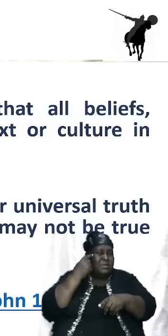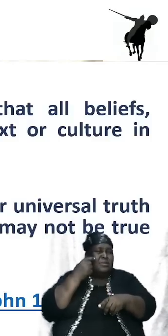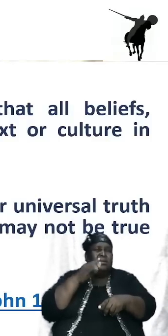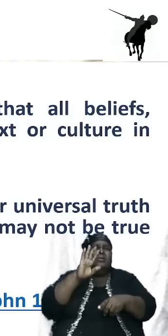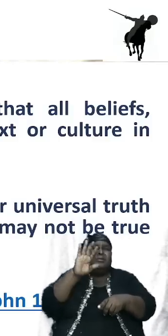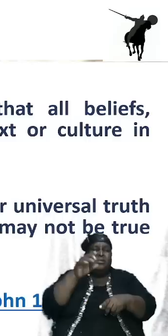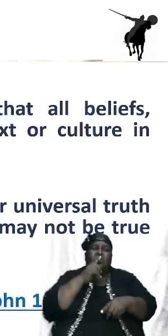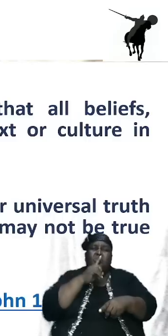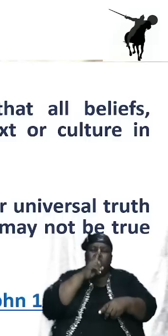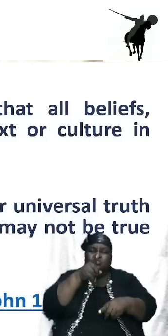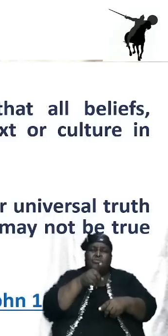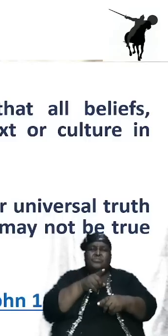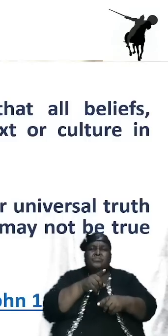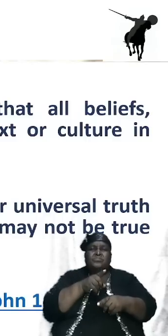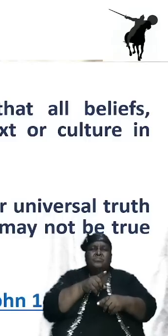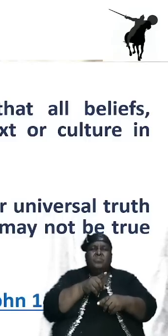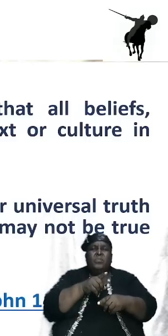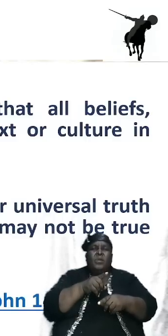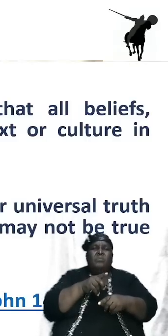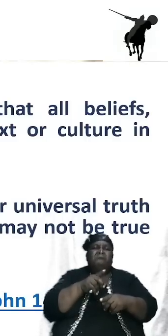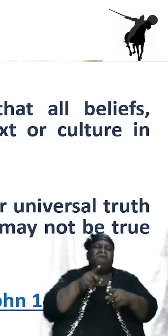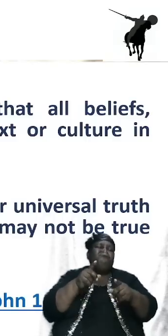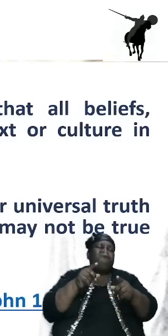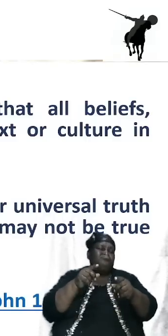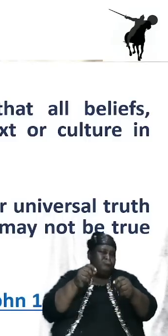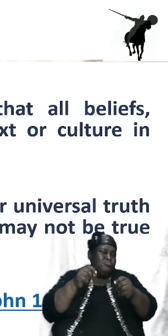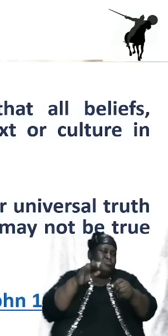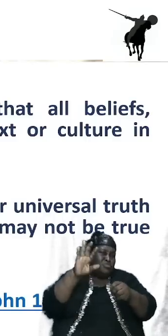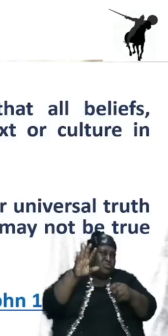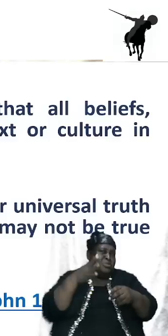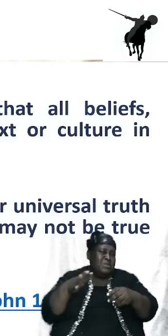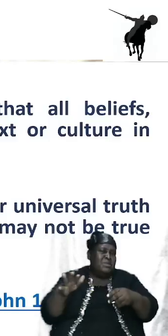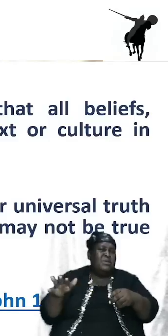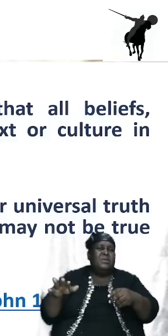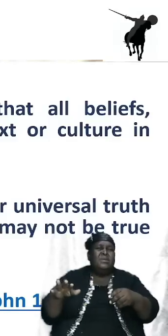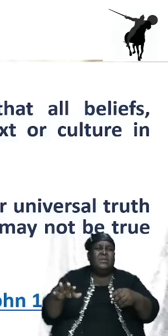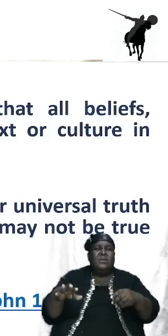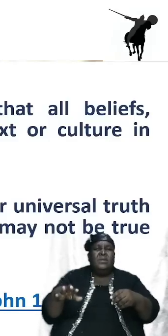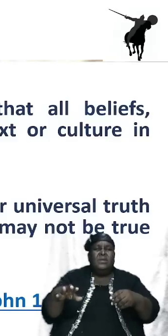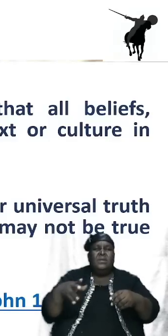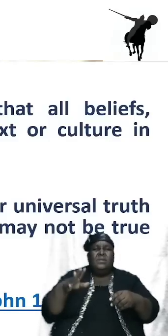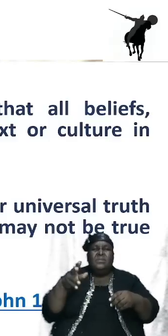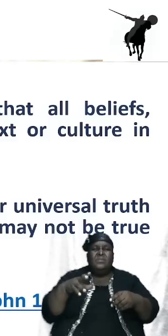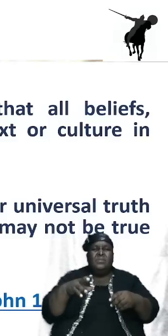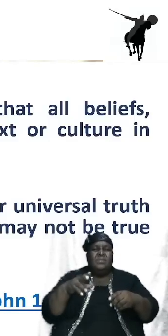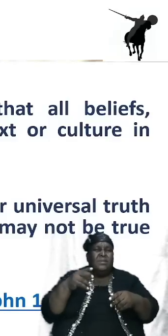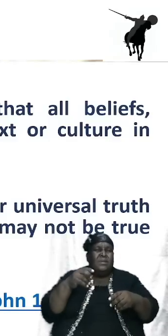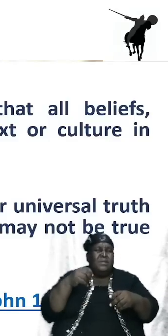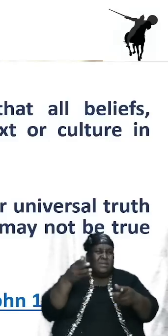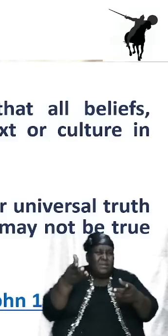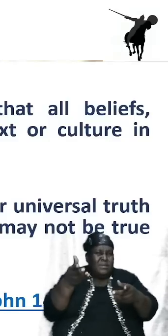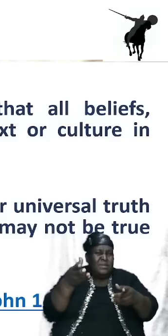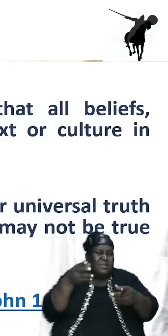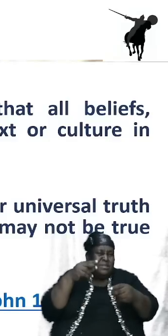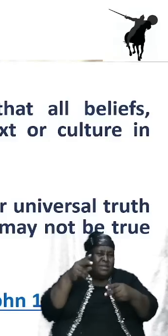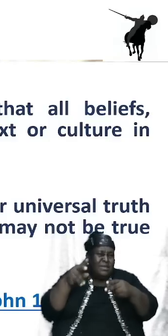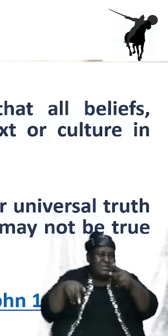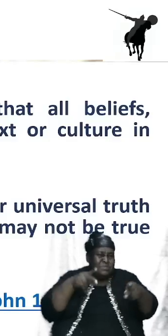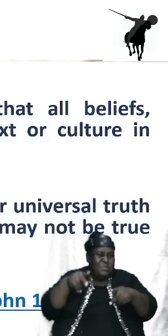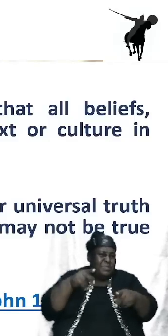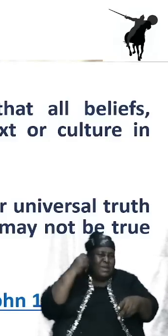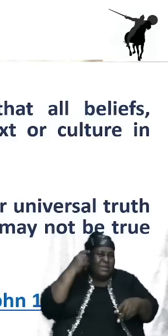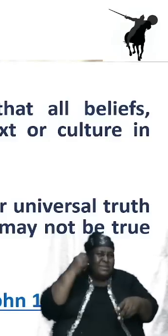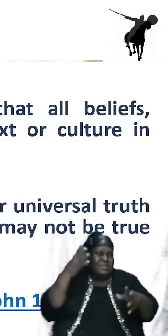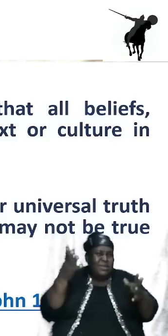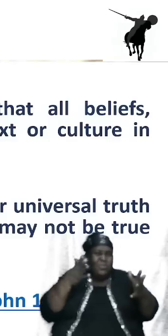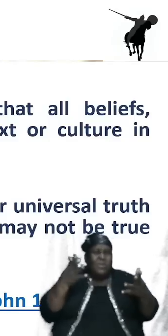is your truth. You just do your thing. Do your truth." And I saw it, and I said, "If these people understood what they were saying, amen. What they're saying